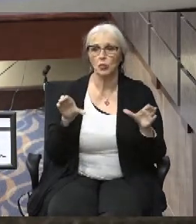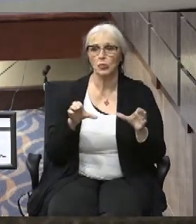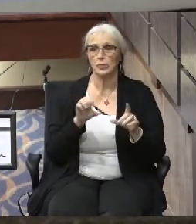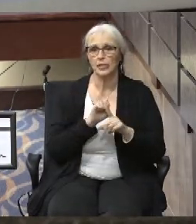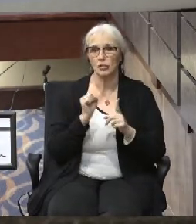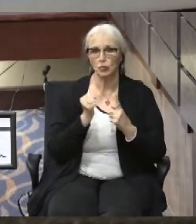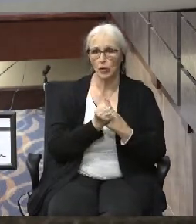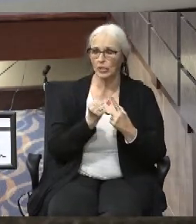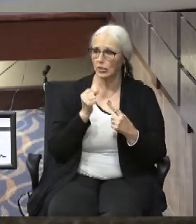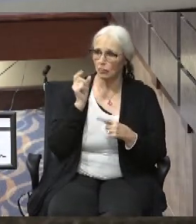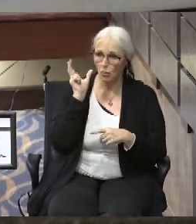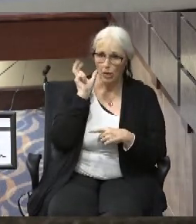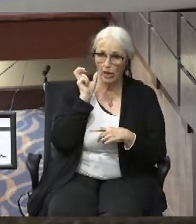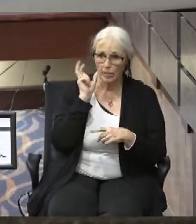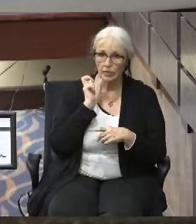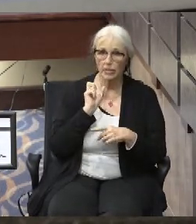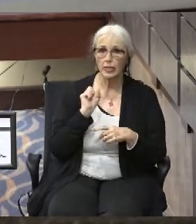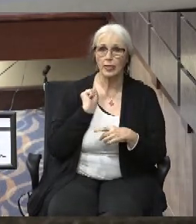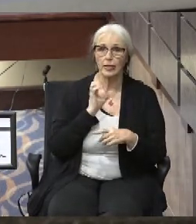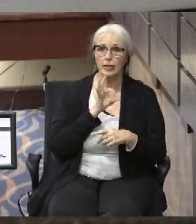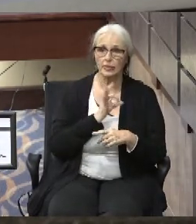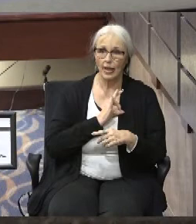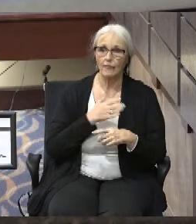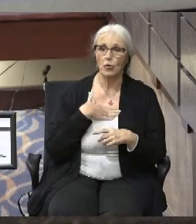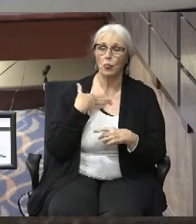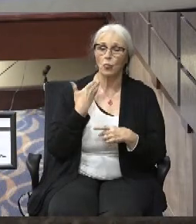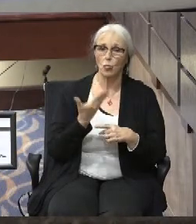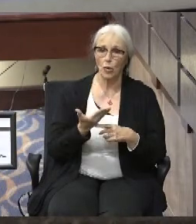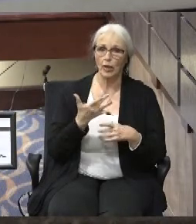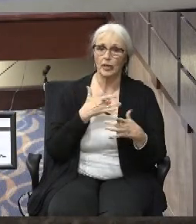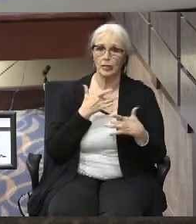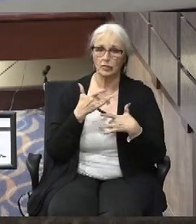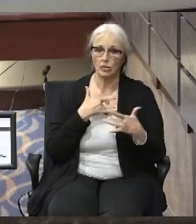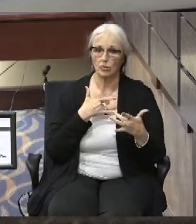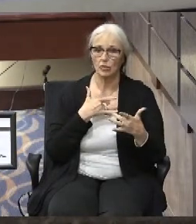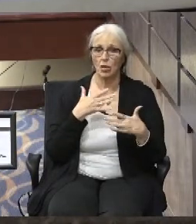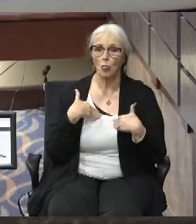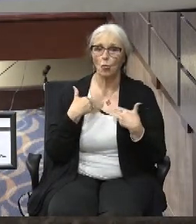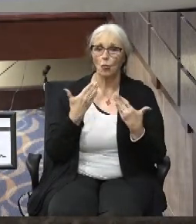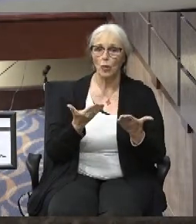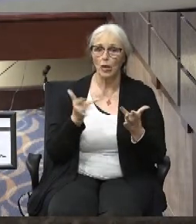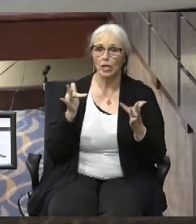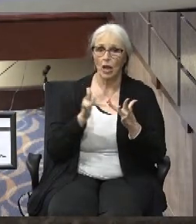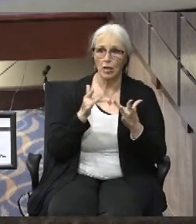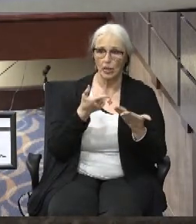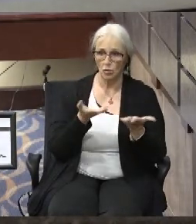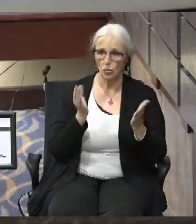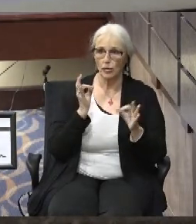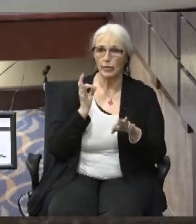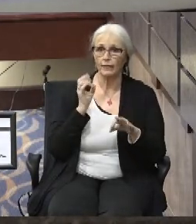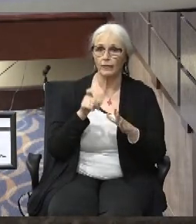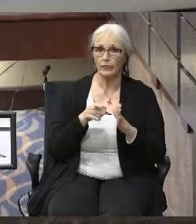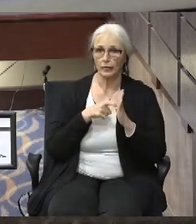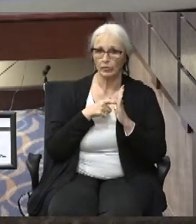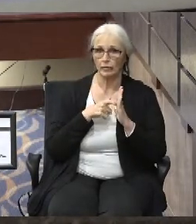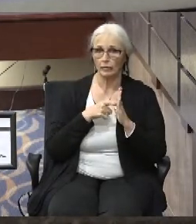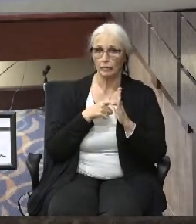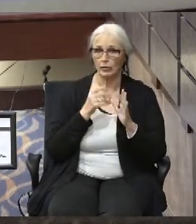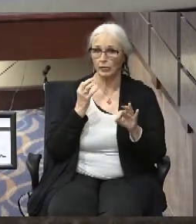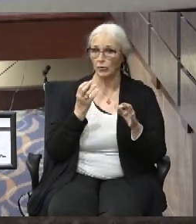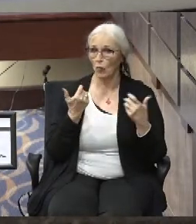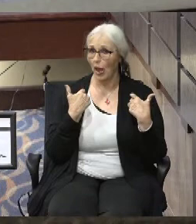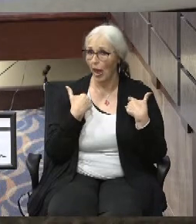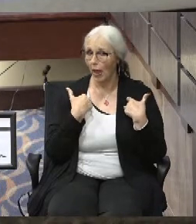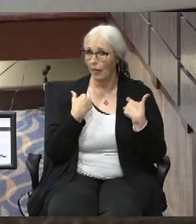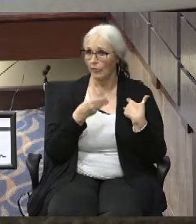but will listen, ask staff to look into concerns, and contact you if necessary. If you have any handouts, please let us know at the